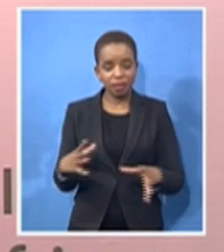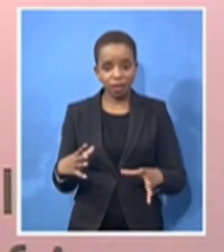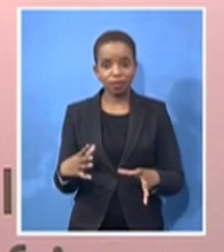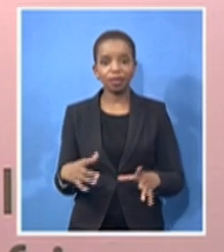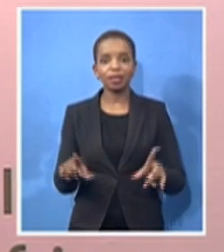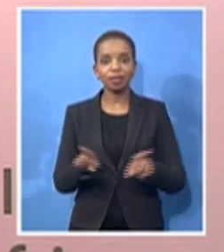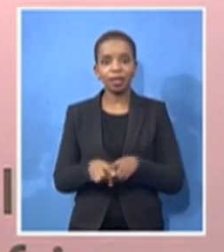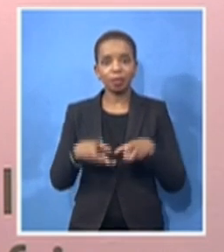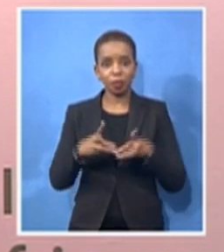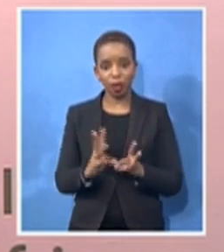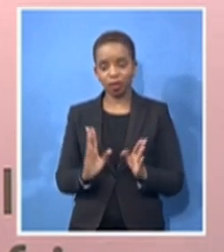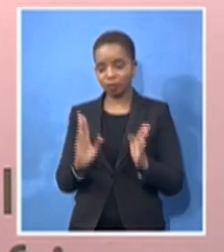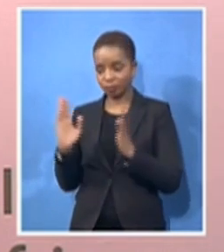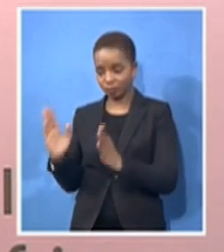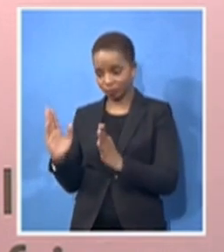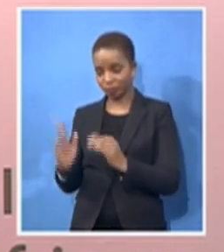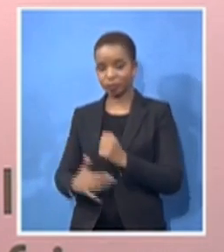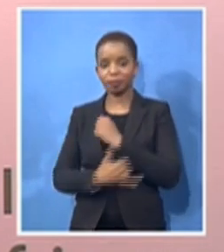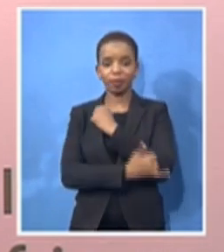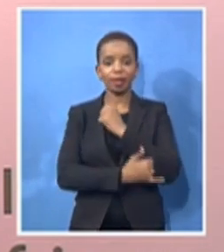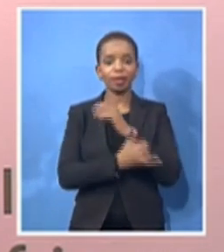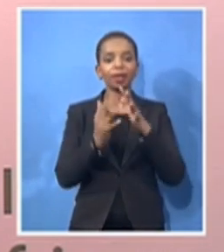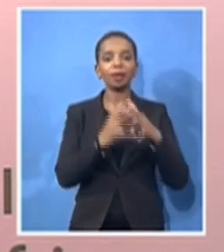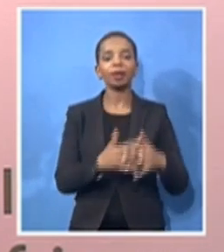First, I want to thank you for raising the issue